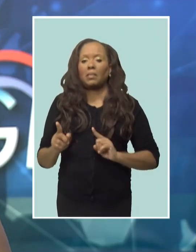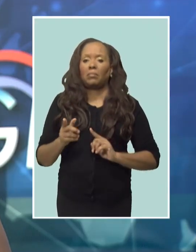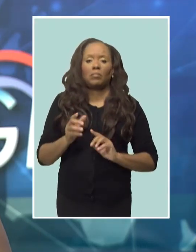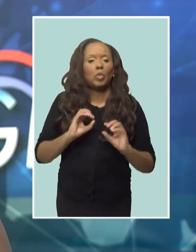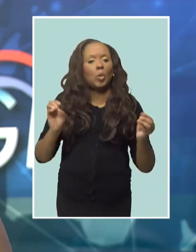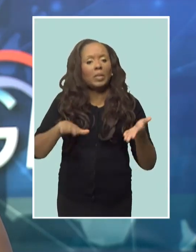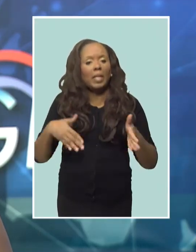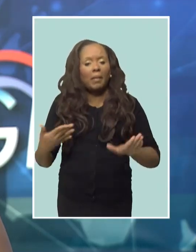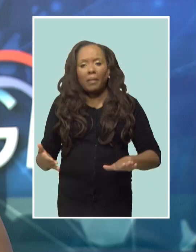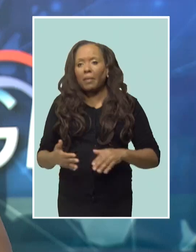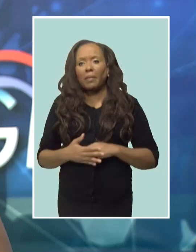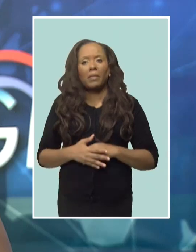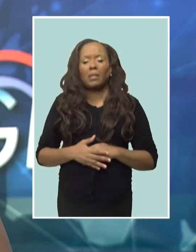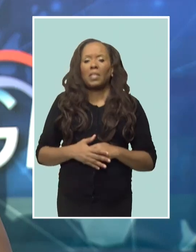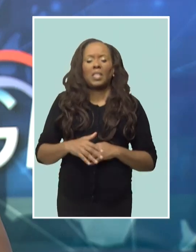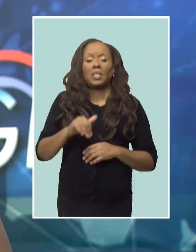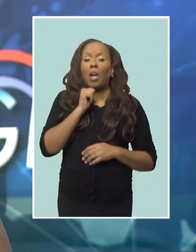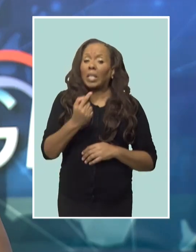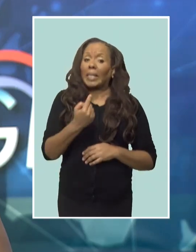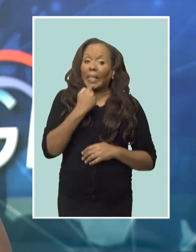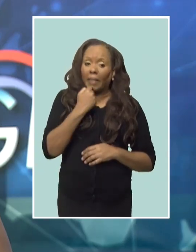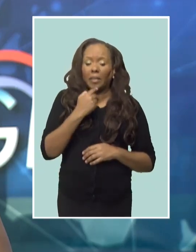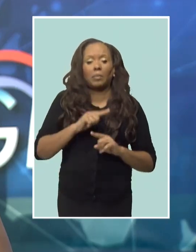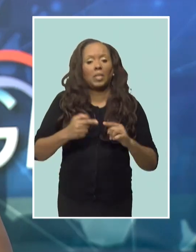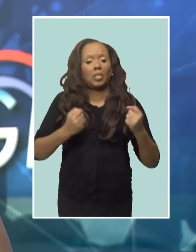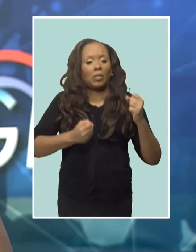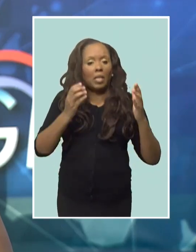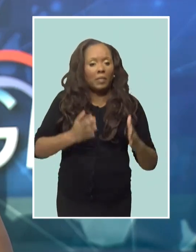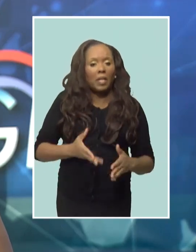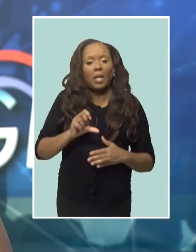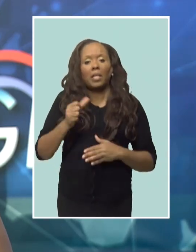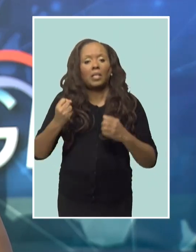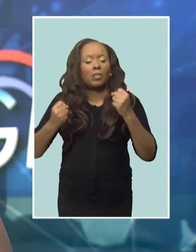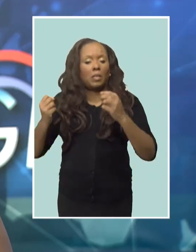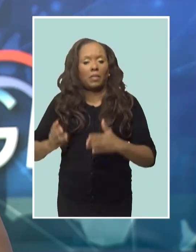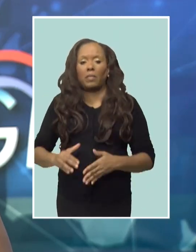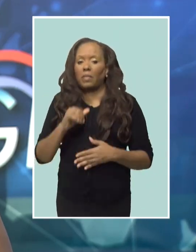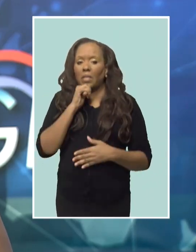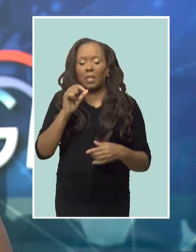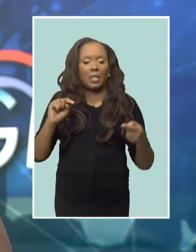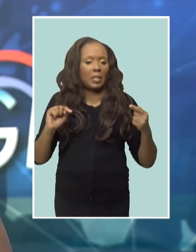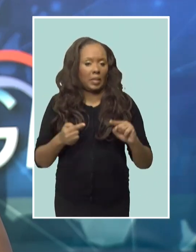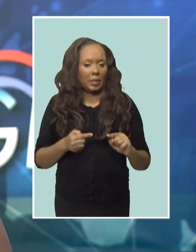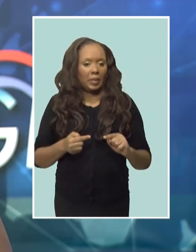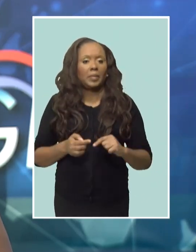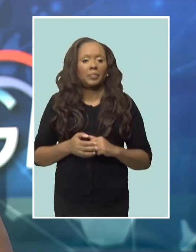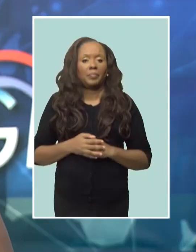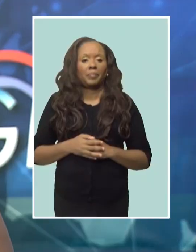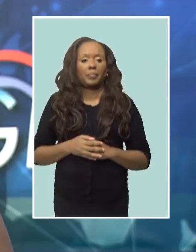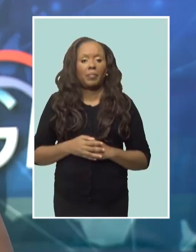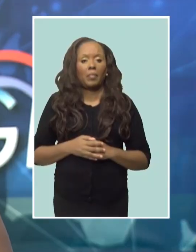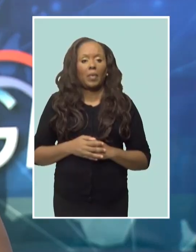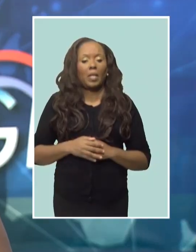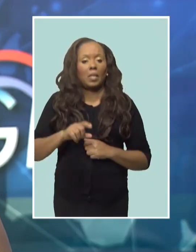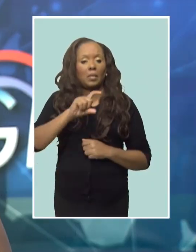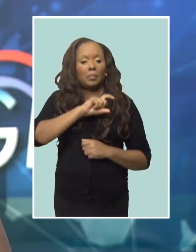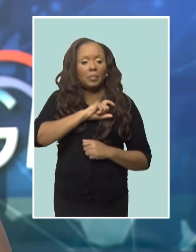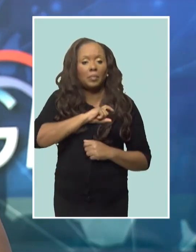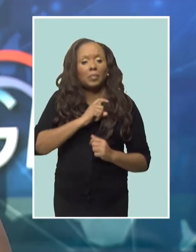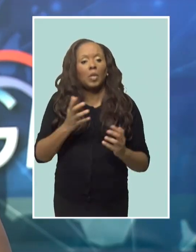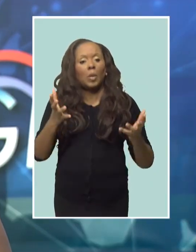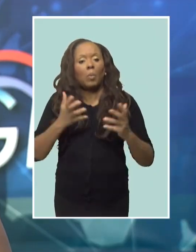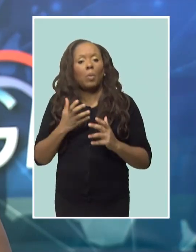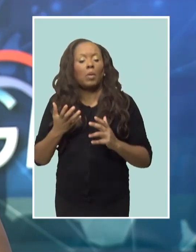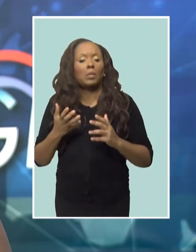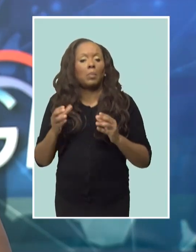was life-threatening. He also says that the driver and co-driver were not injured. As the Barbados Police